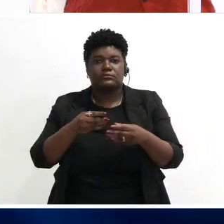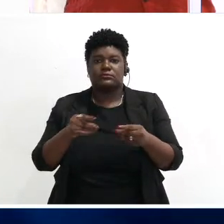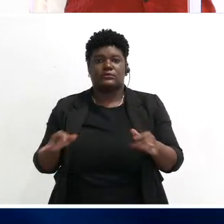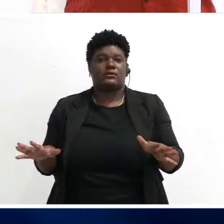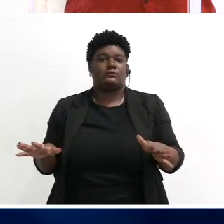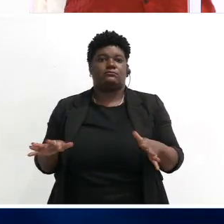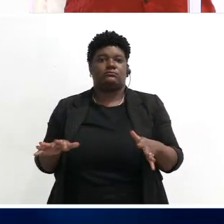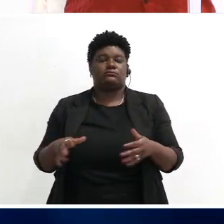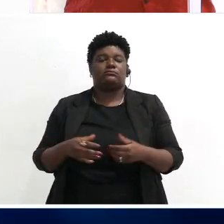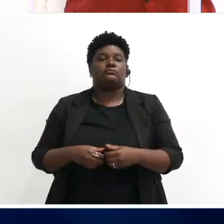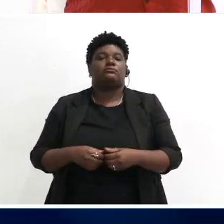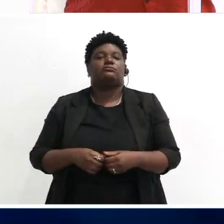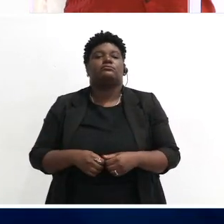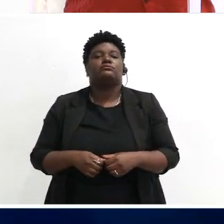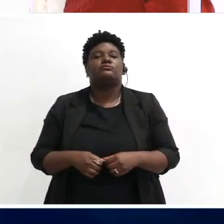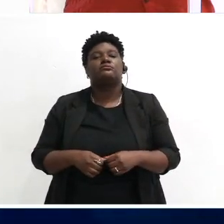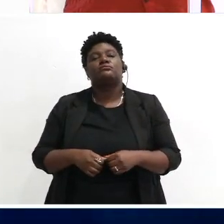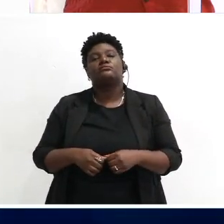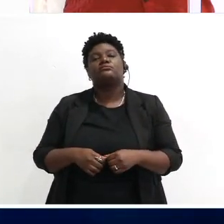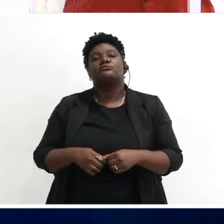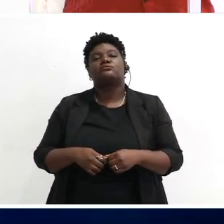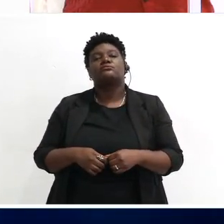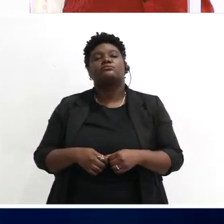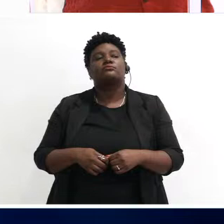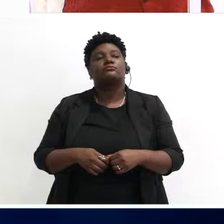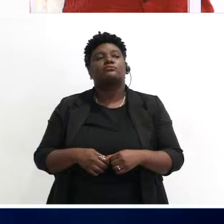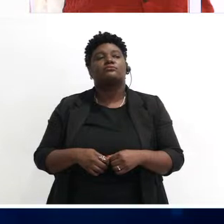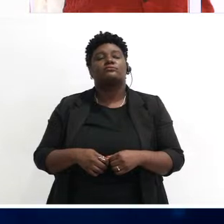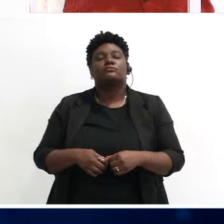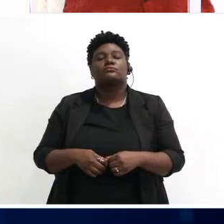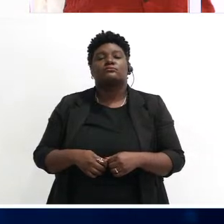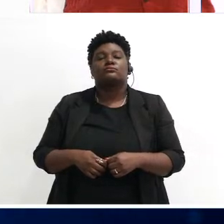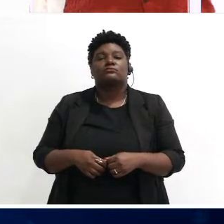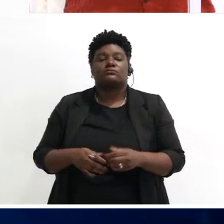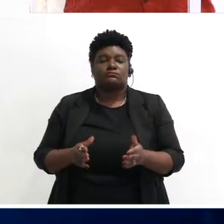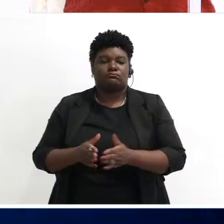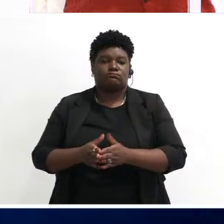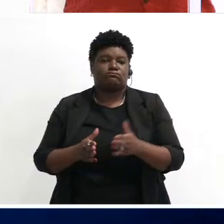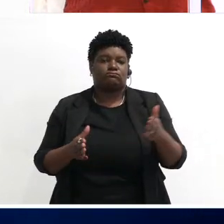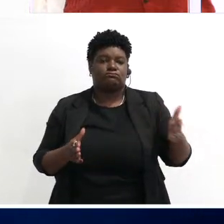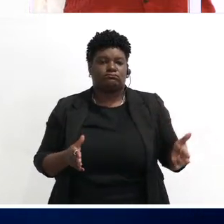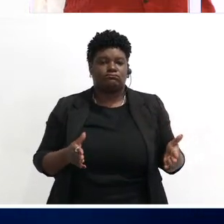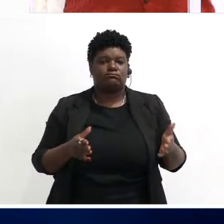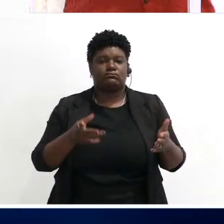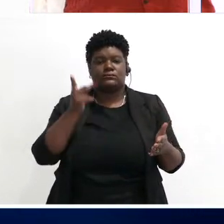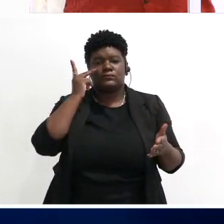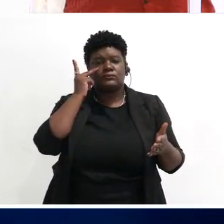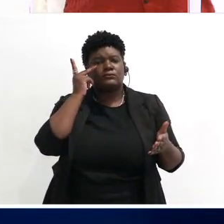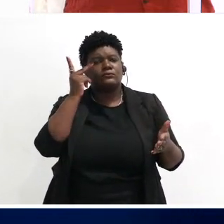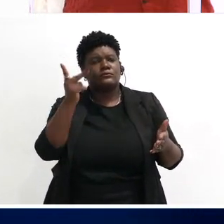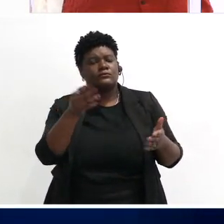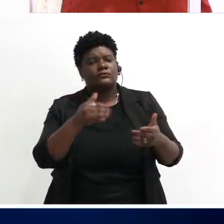So the left is just kind of a depiction of what the process would look like as you go through.